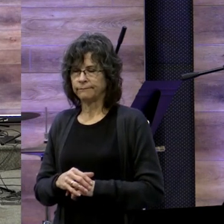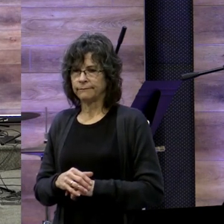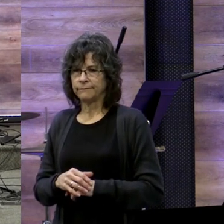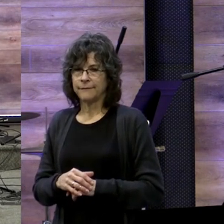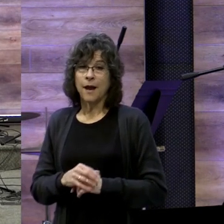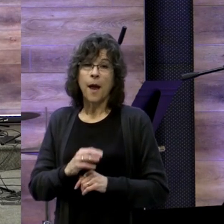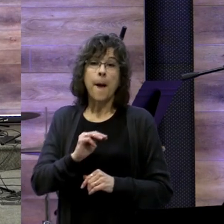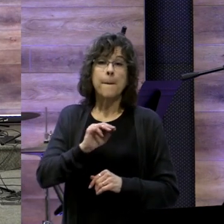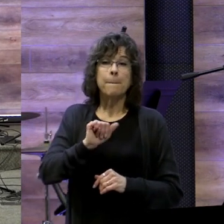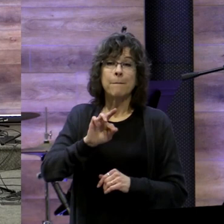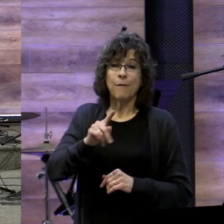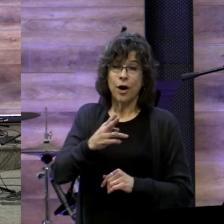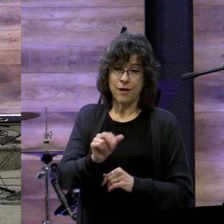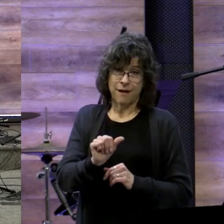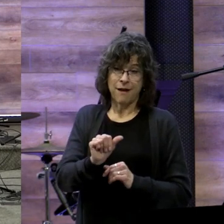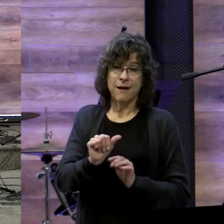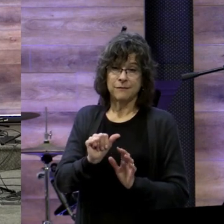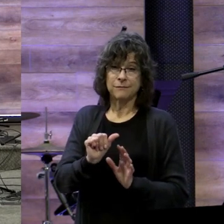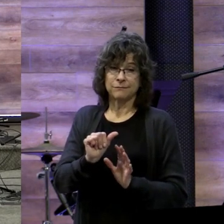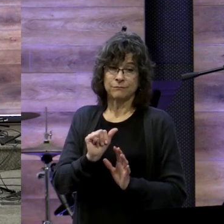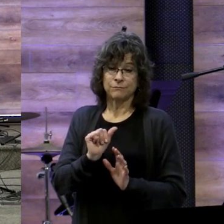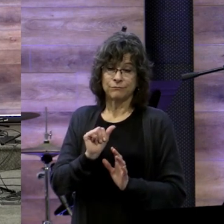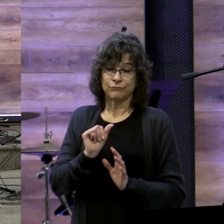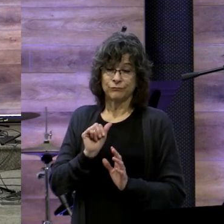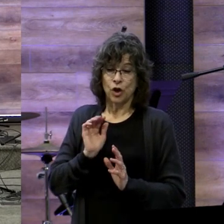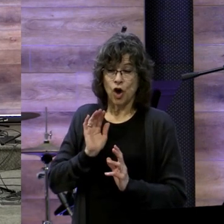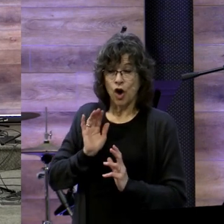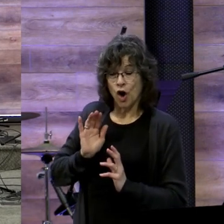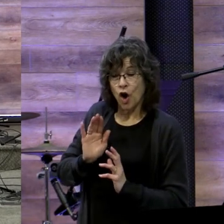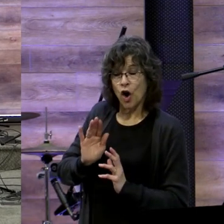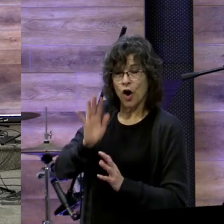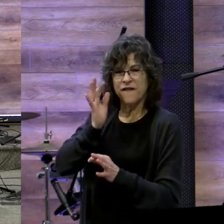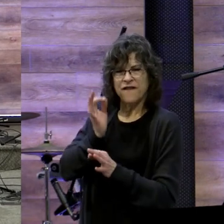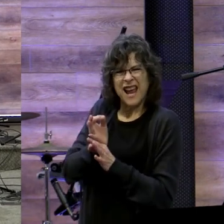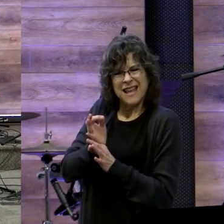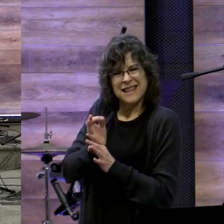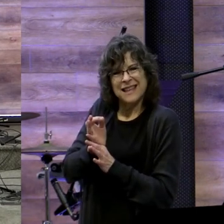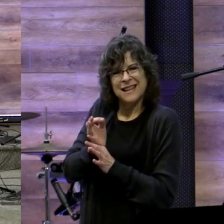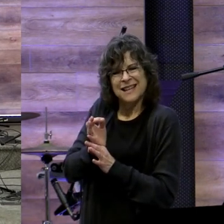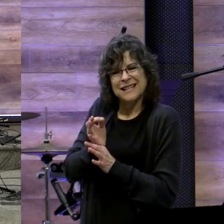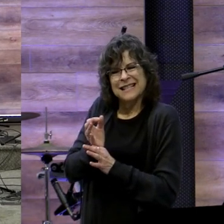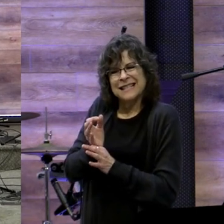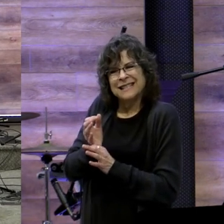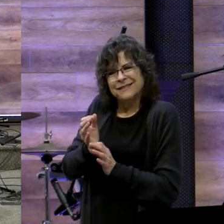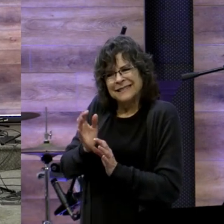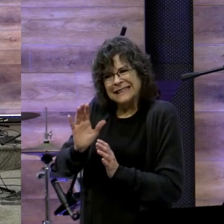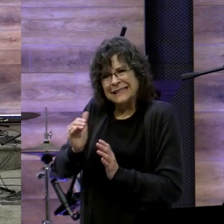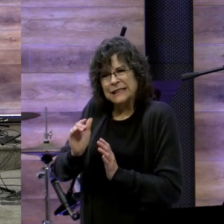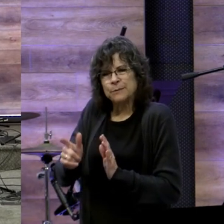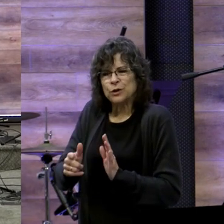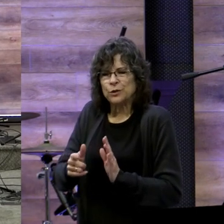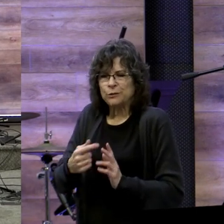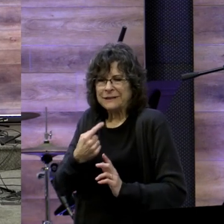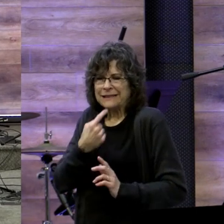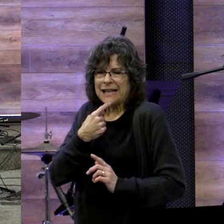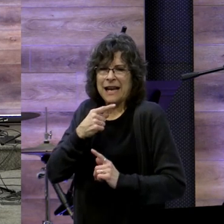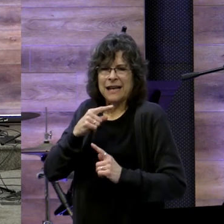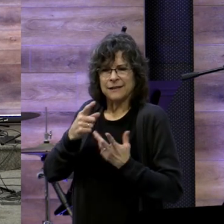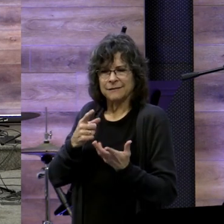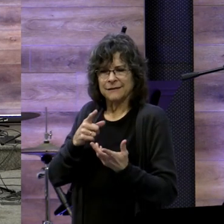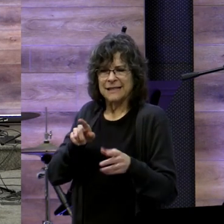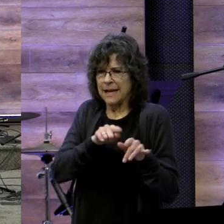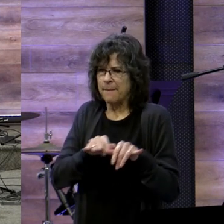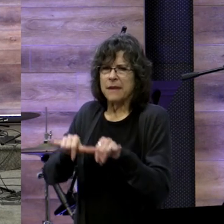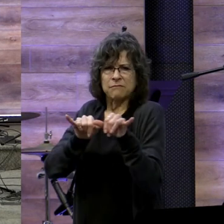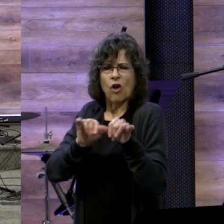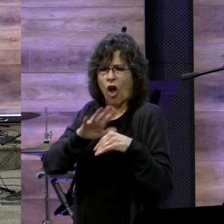Martha, as her faith begins to wither in her grief, articulates Orthodox Jewish belief in the resurrection of the